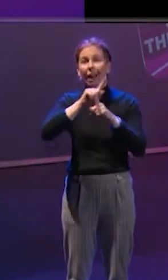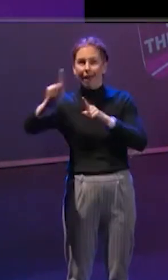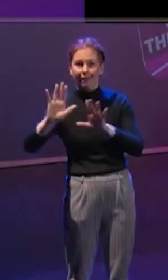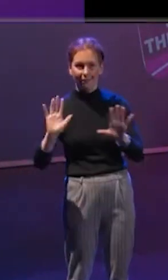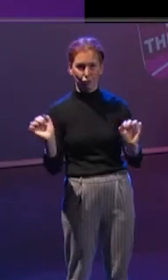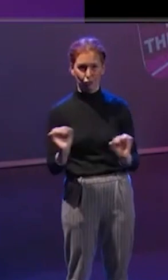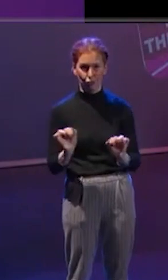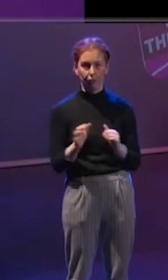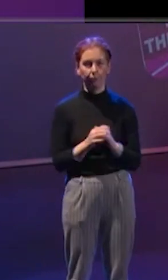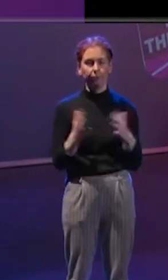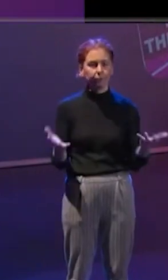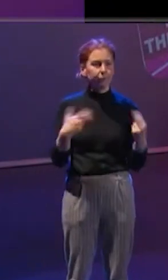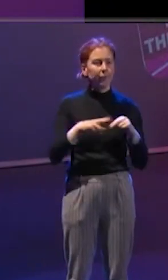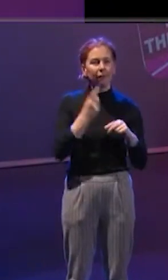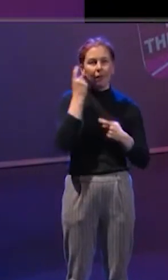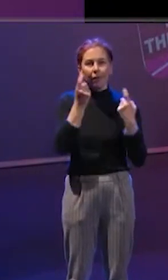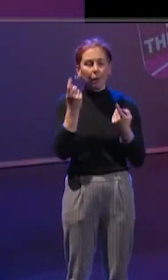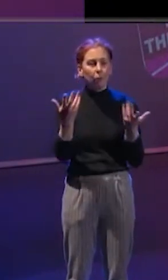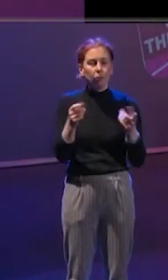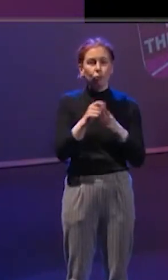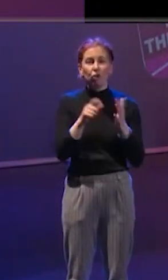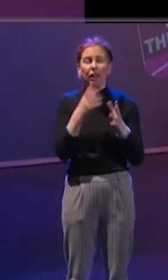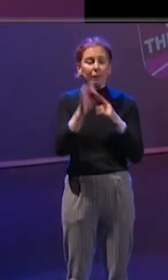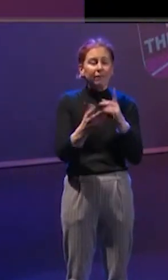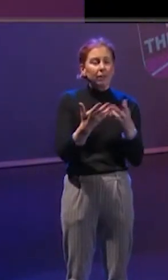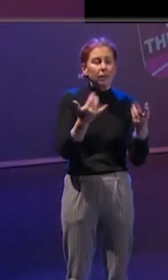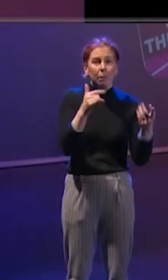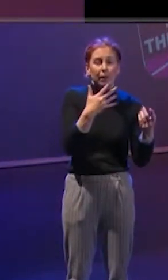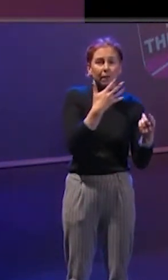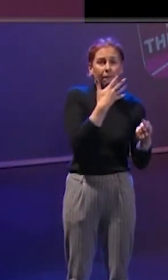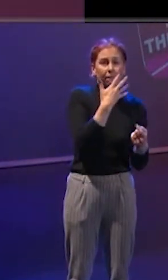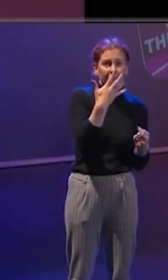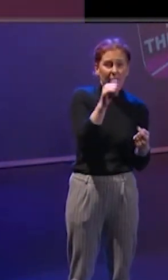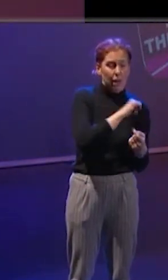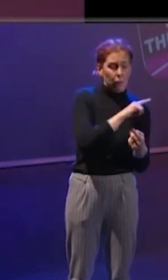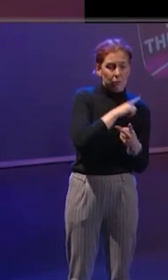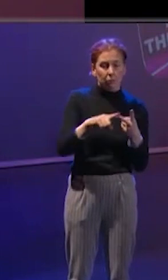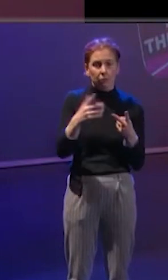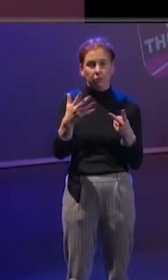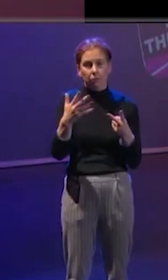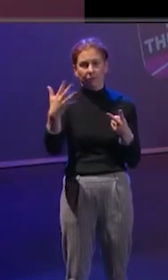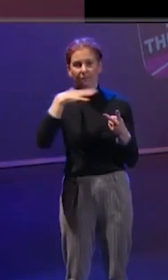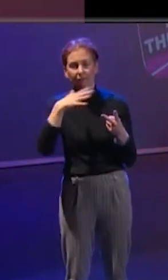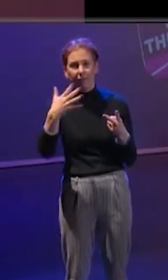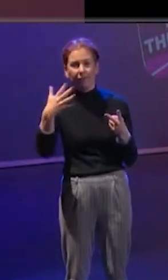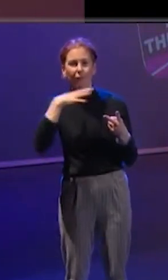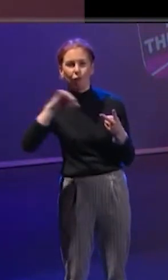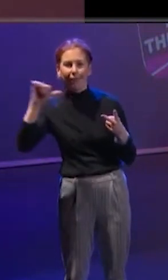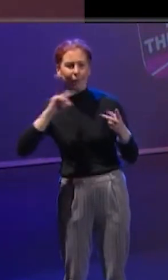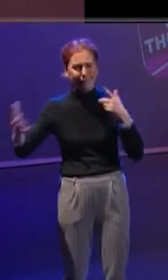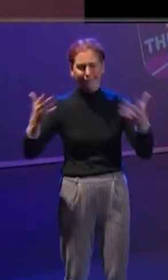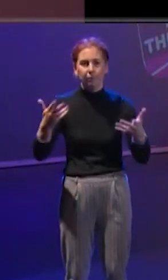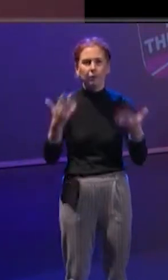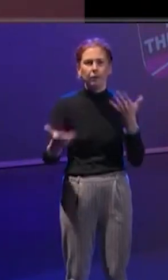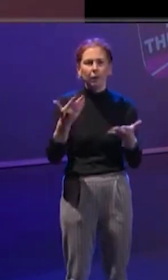you know, $5,000 or it's $150,000 or it's $500,000. Like, no matter what the number is, if you can't raise the